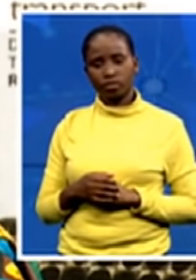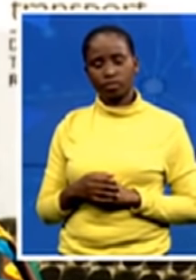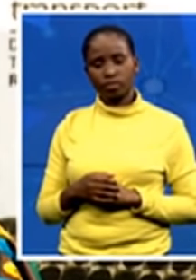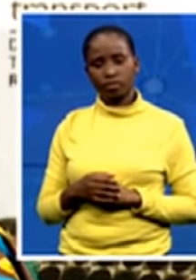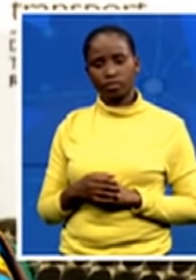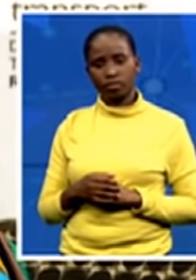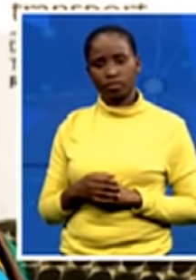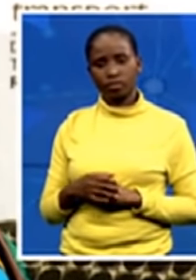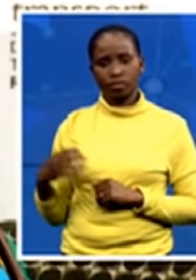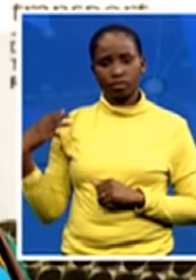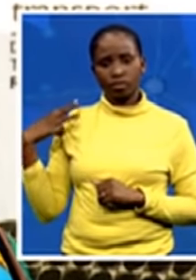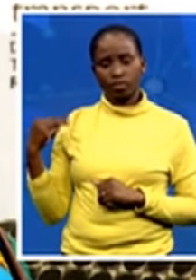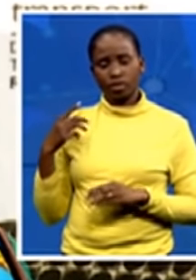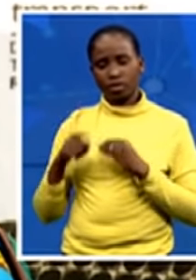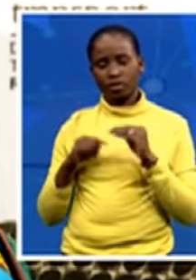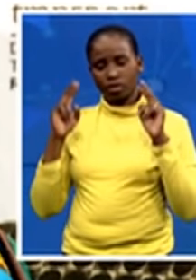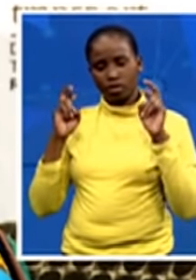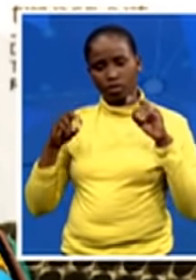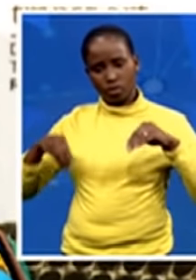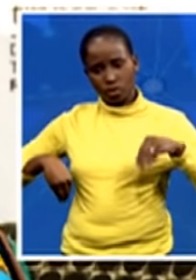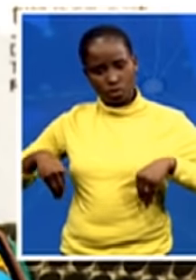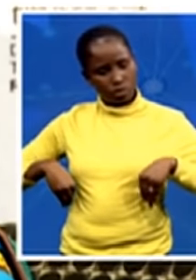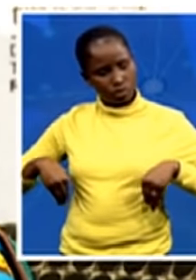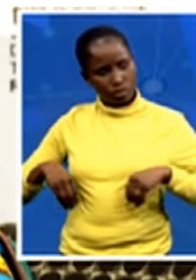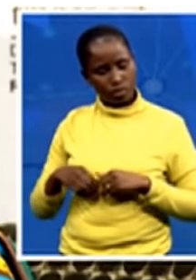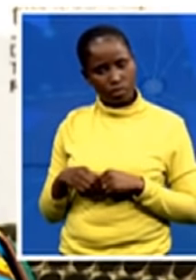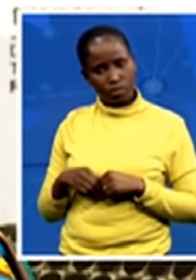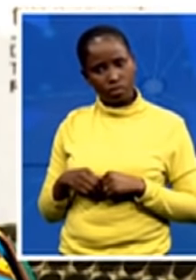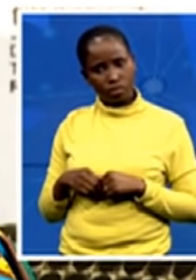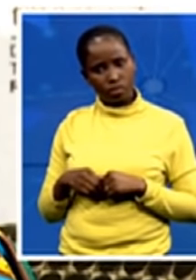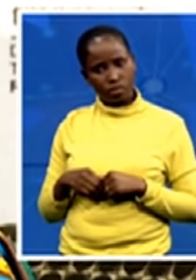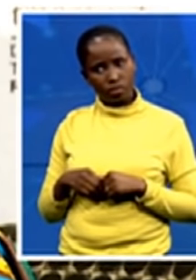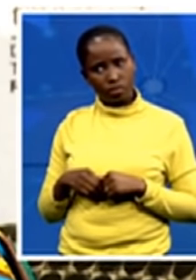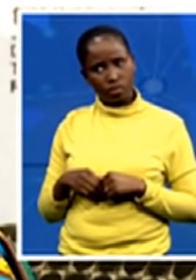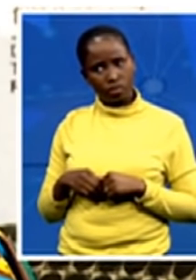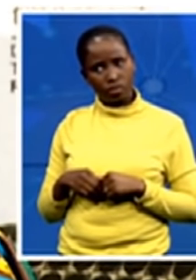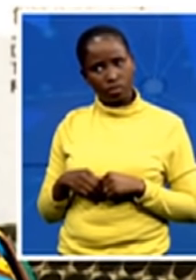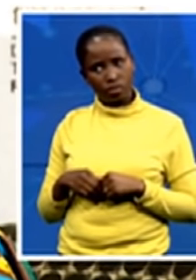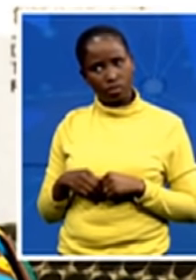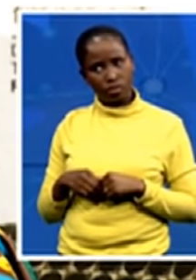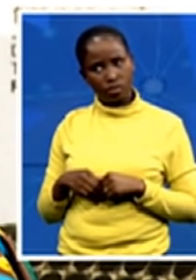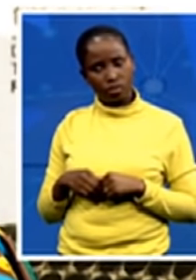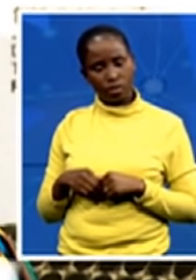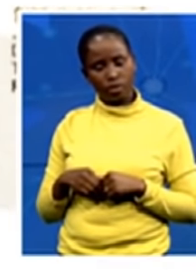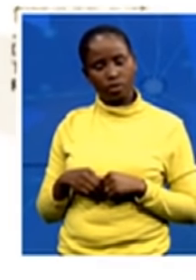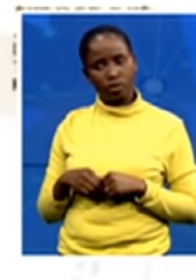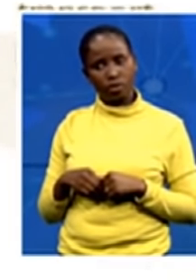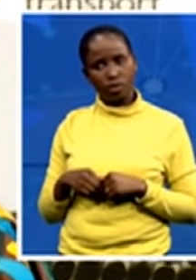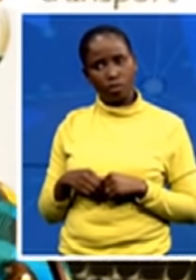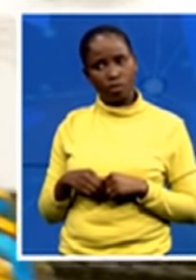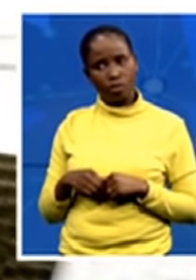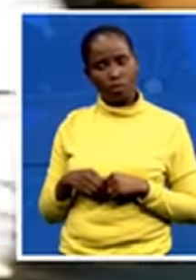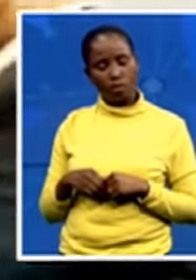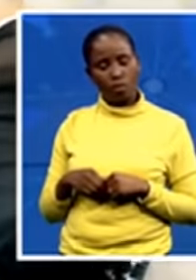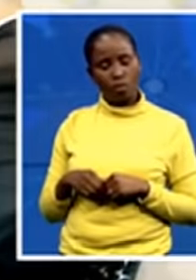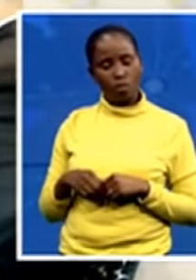like it's quite brazen, happening at most of these DLTCs, if not all of them. You're speaking stern words now, but